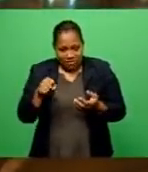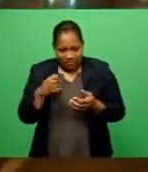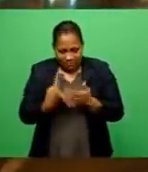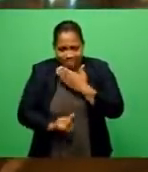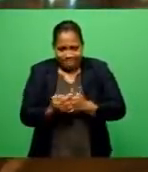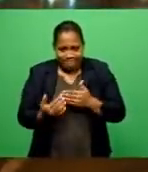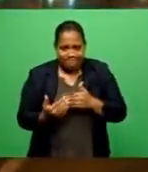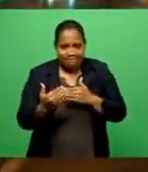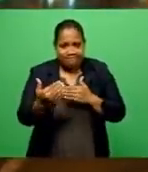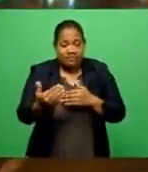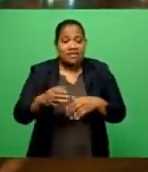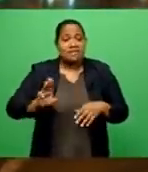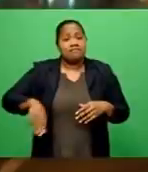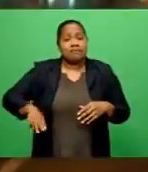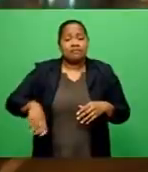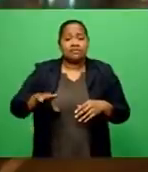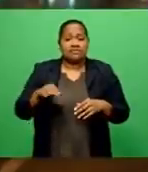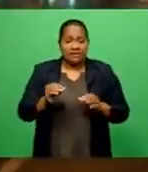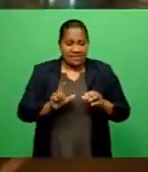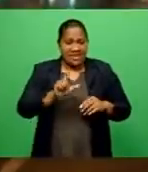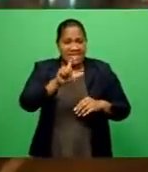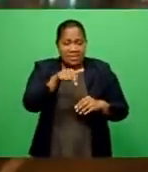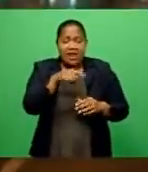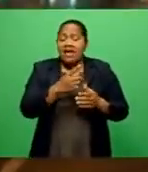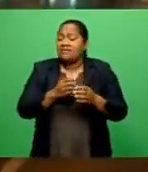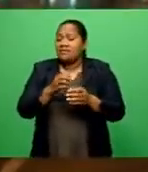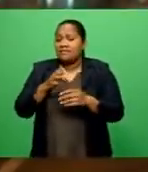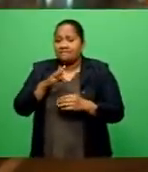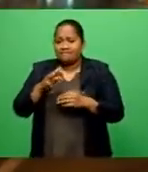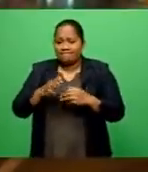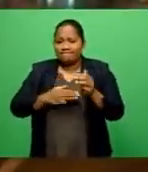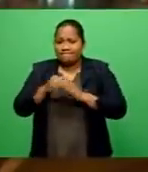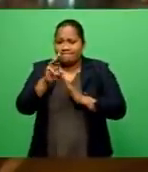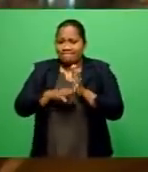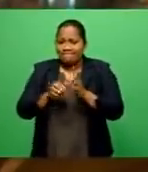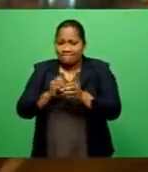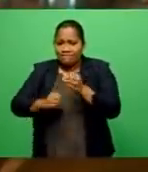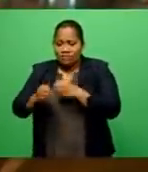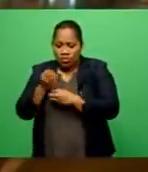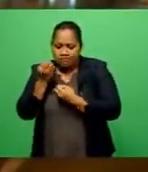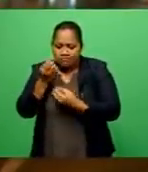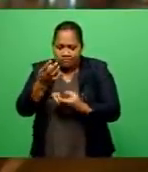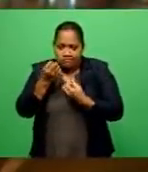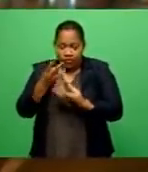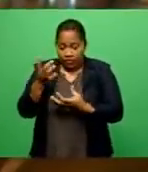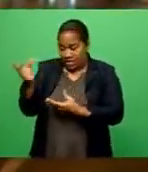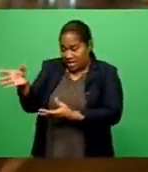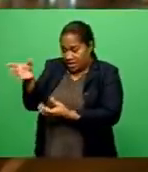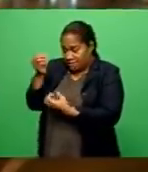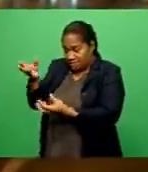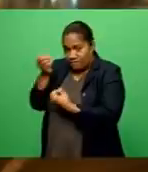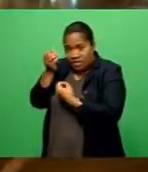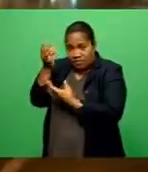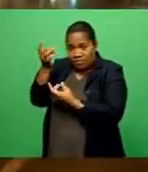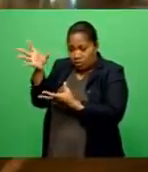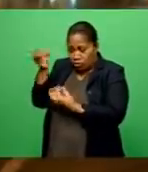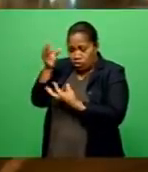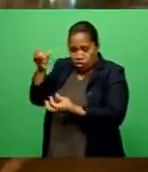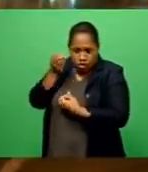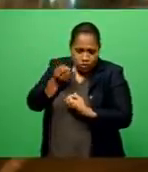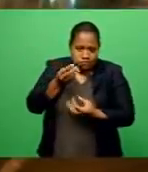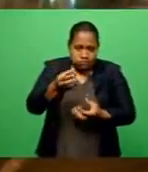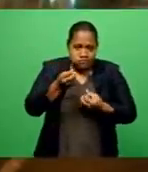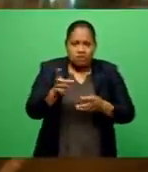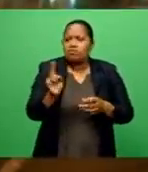will be briefed accordingly by the National Disaster Management Office as and when they get information from the ground as what sort of impact we're looking